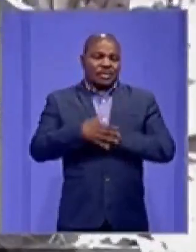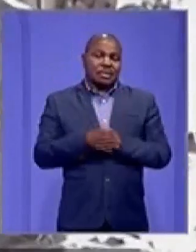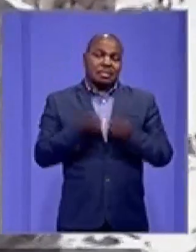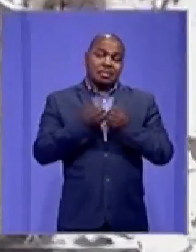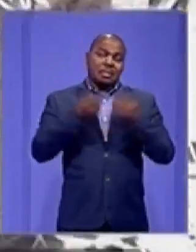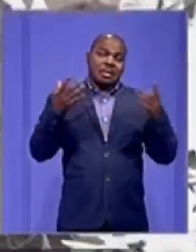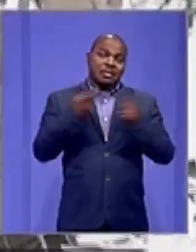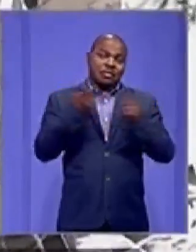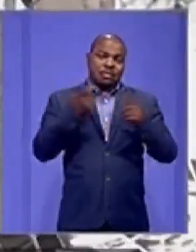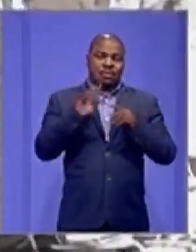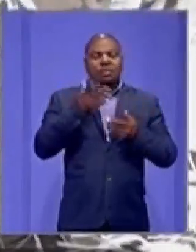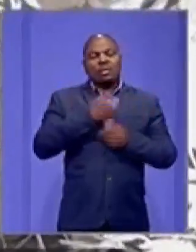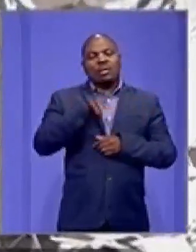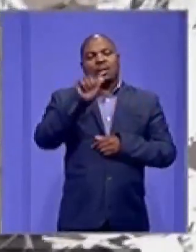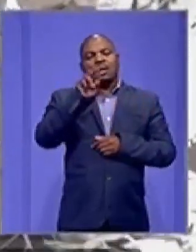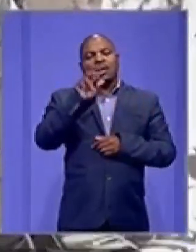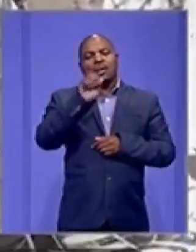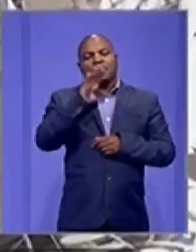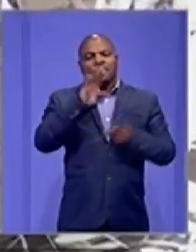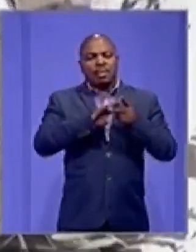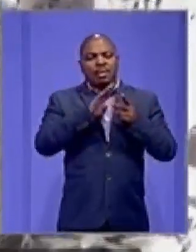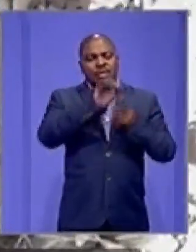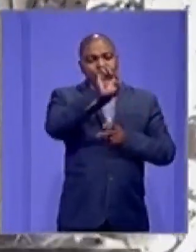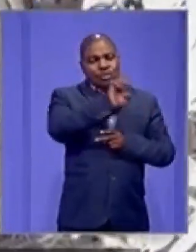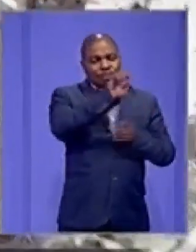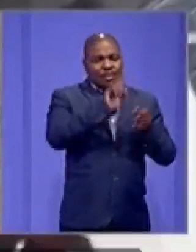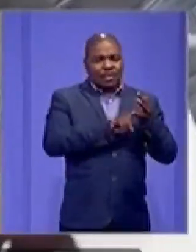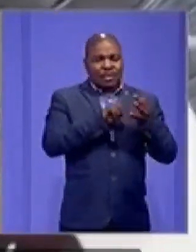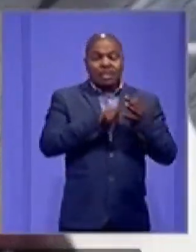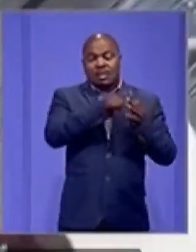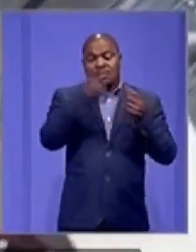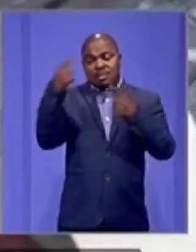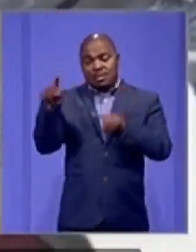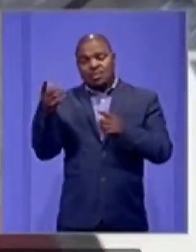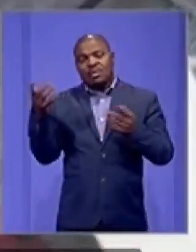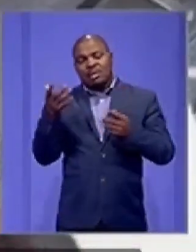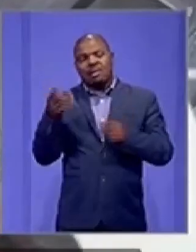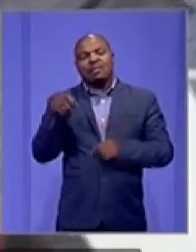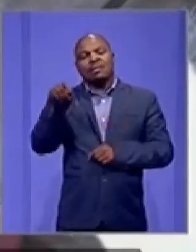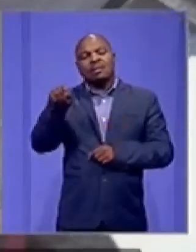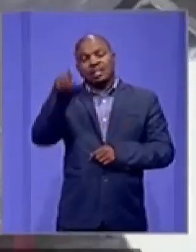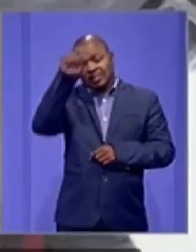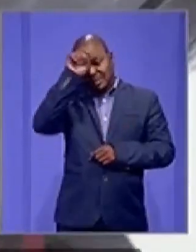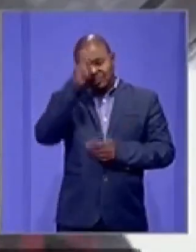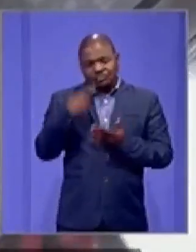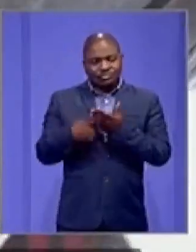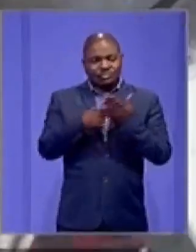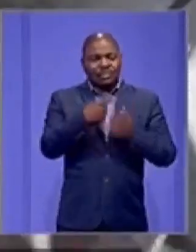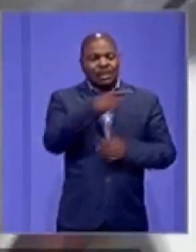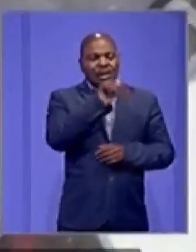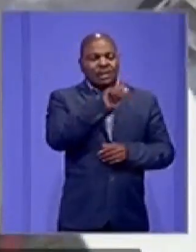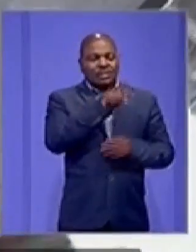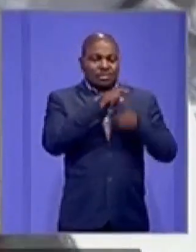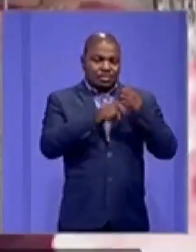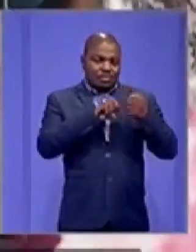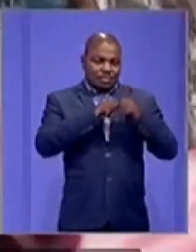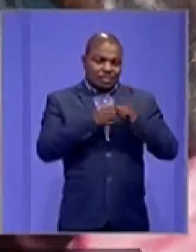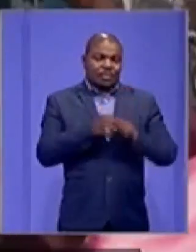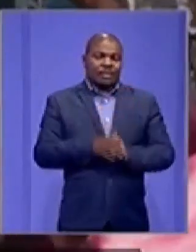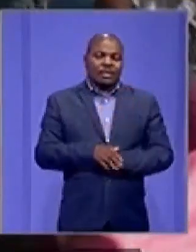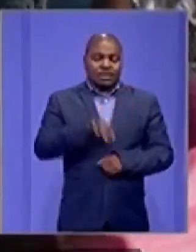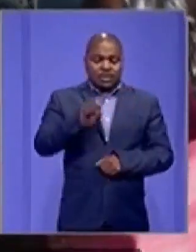tšwago dinageng tša Arab le Europa ka erepeta go ahlahla mathata a Gaza. Ba bangwe ba badudi ba Afrika Borwa